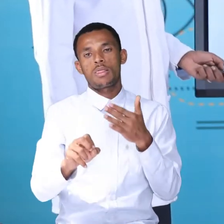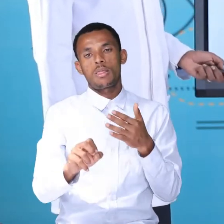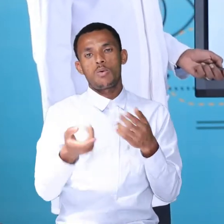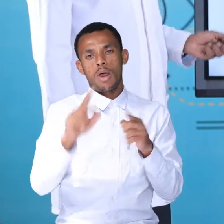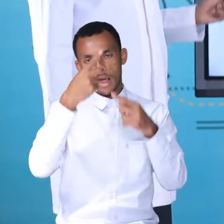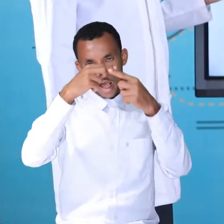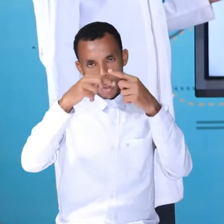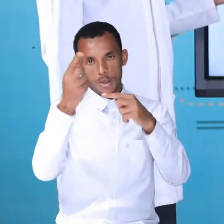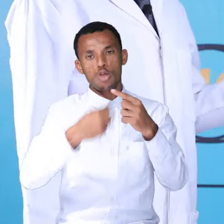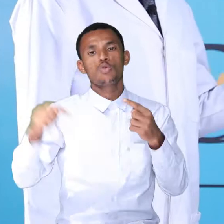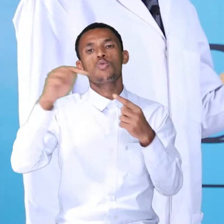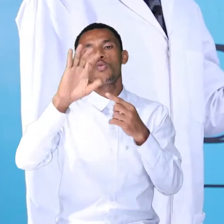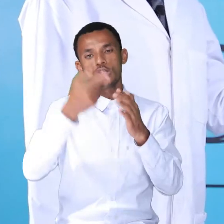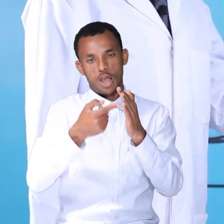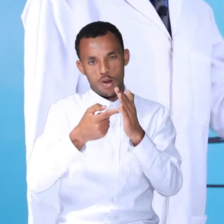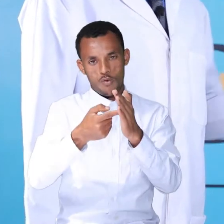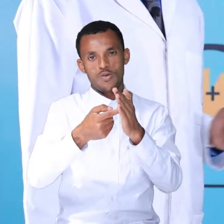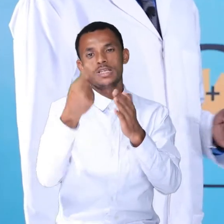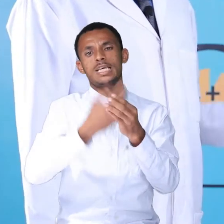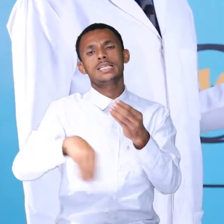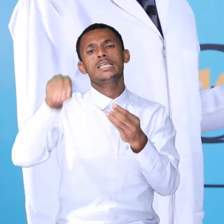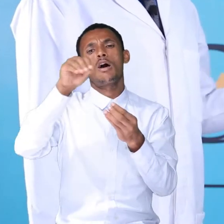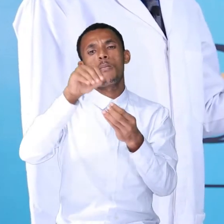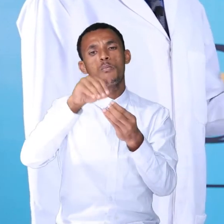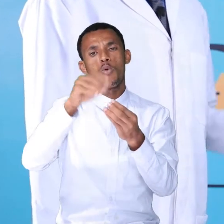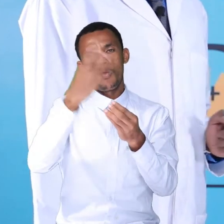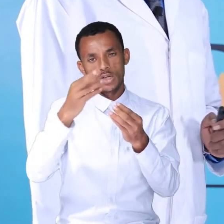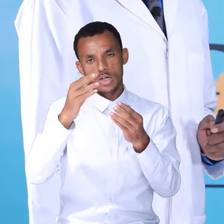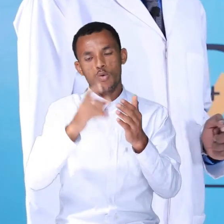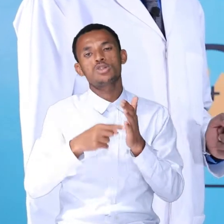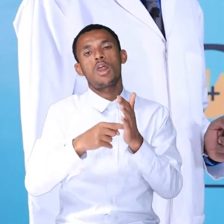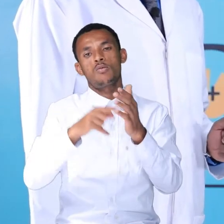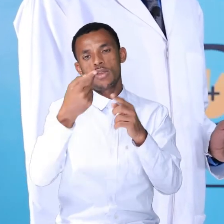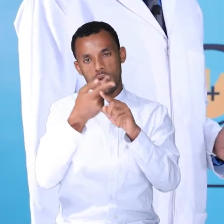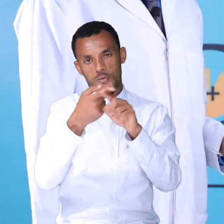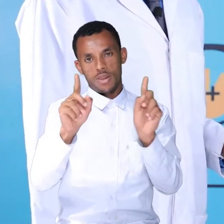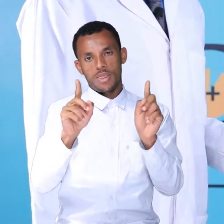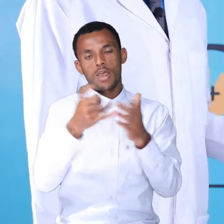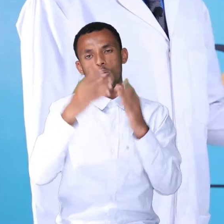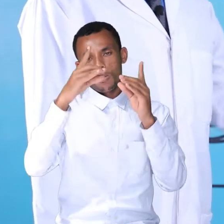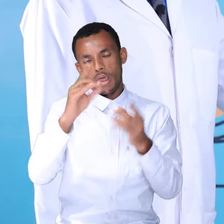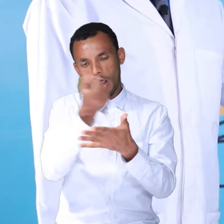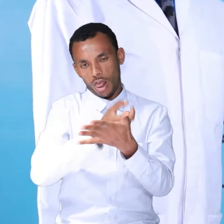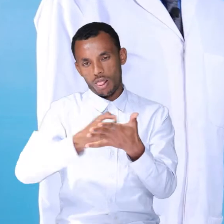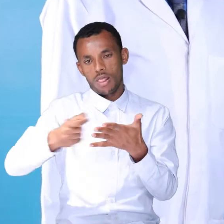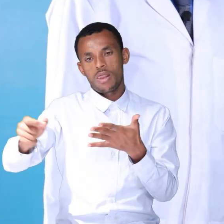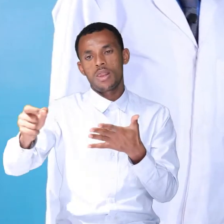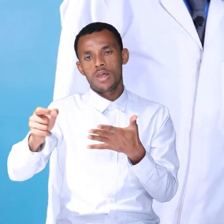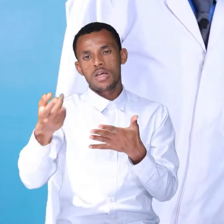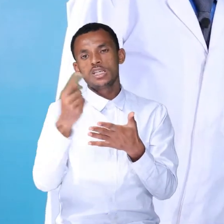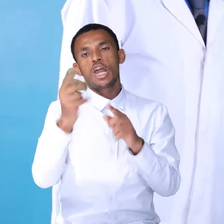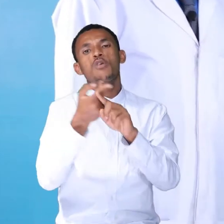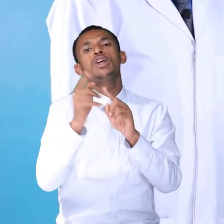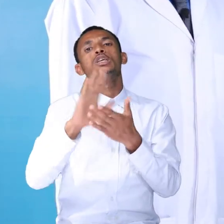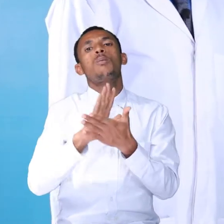When you are coming to cosine of the sum or cosine of the difference, it could be written as the